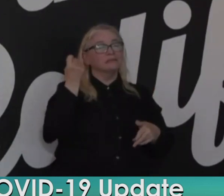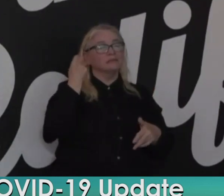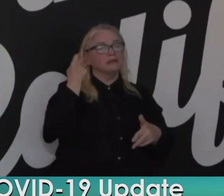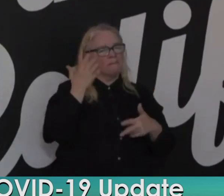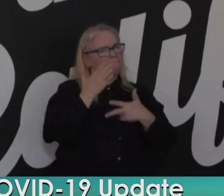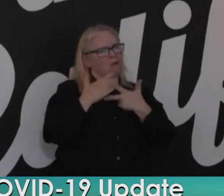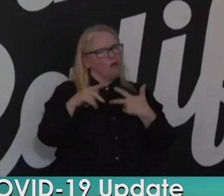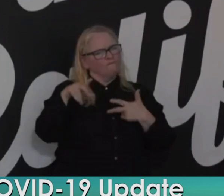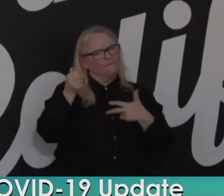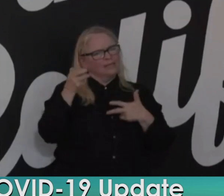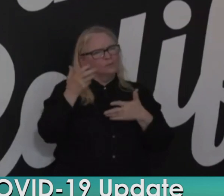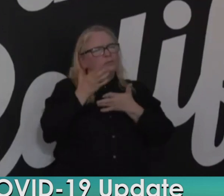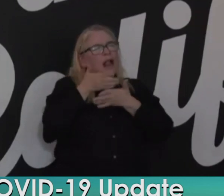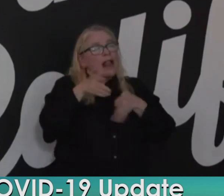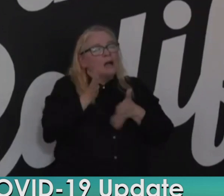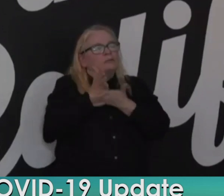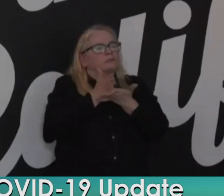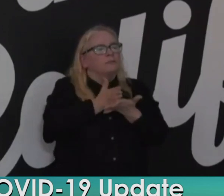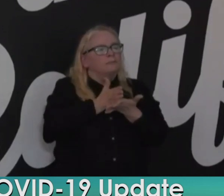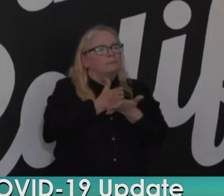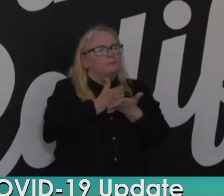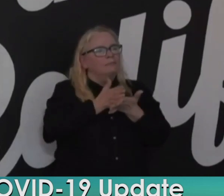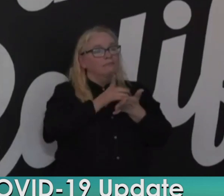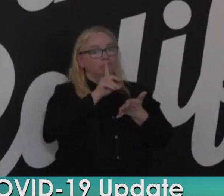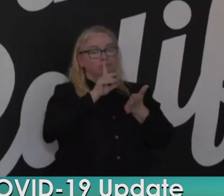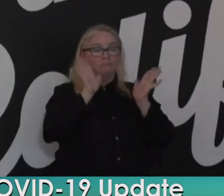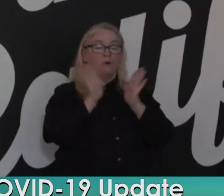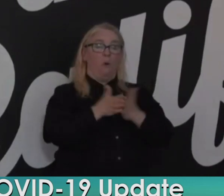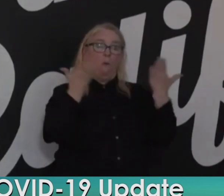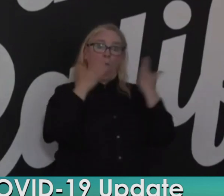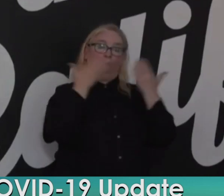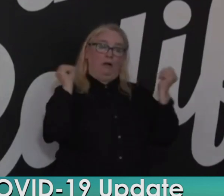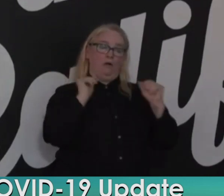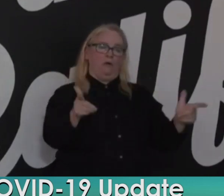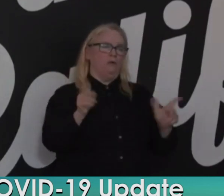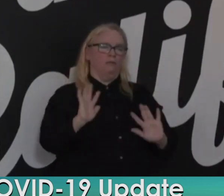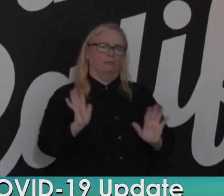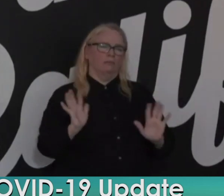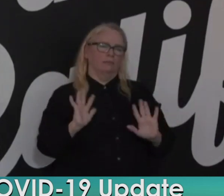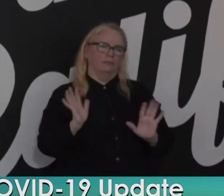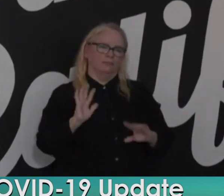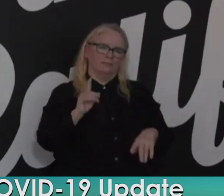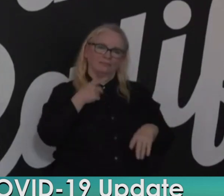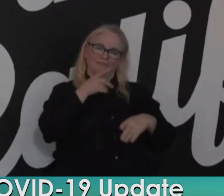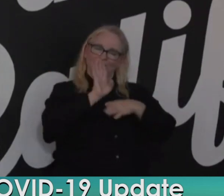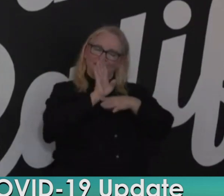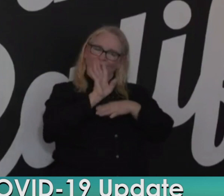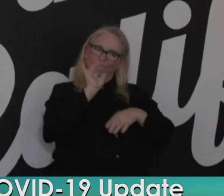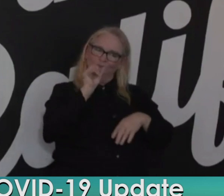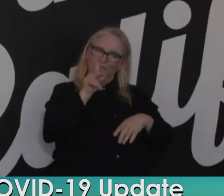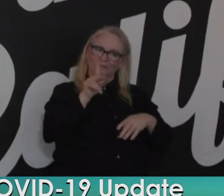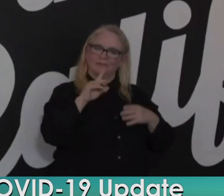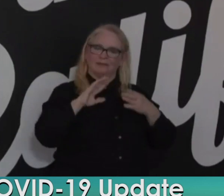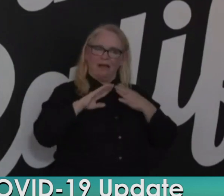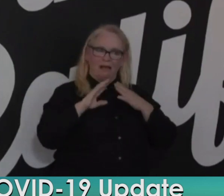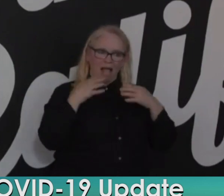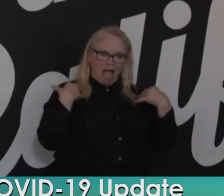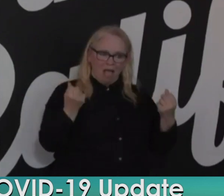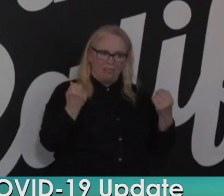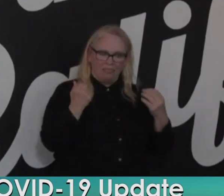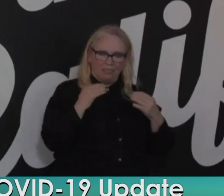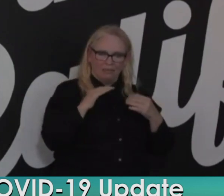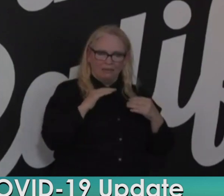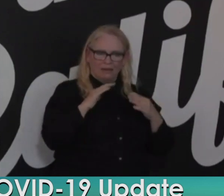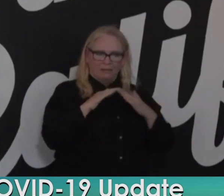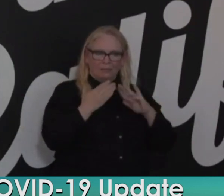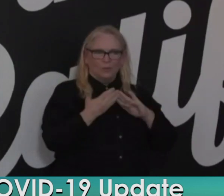the extent that they go further, they put those businesses at risk, not only the health of their communities at risk. And I would encourage them just to do